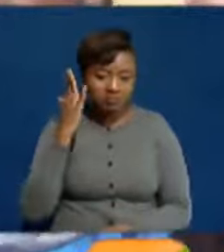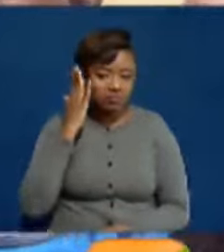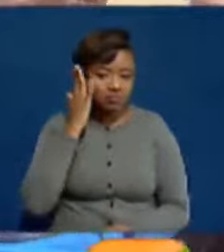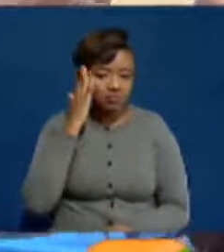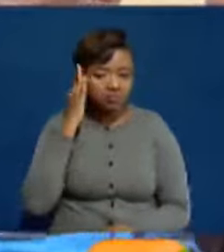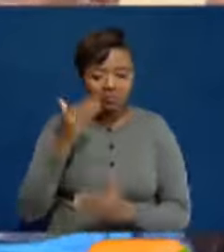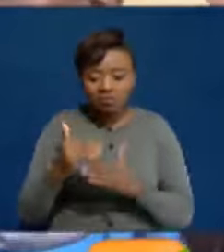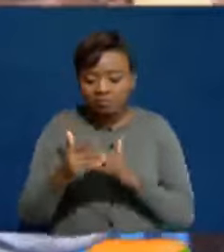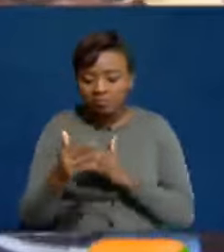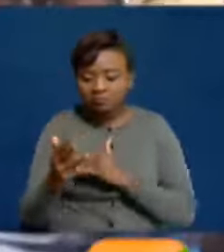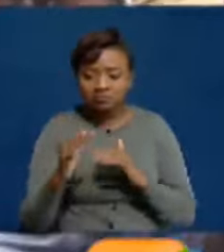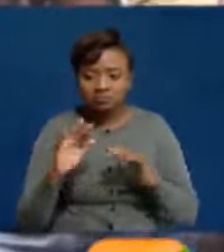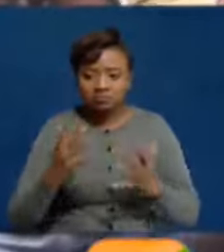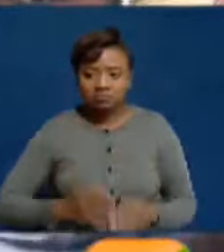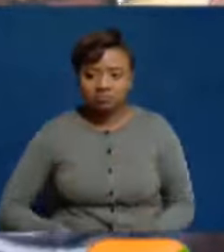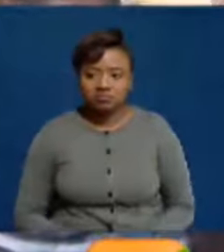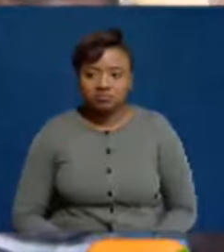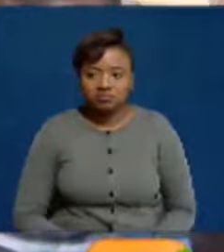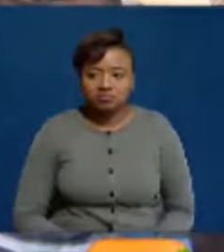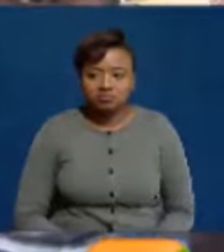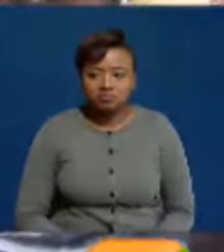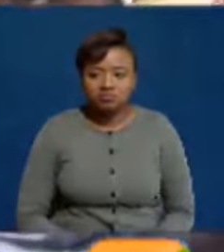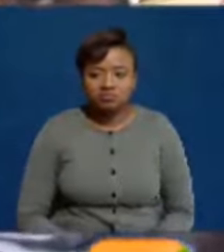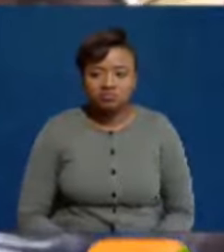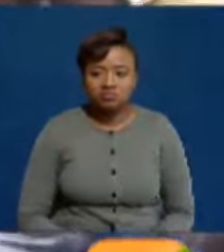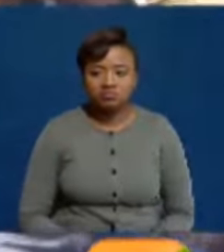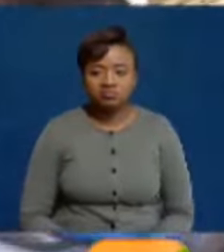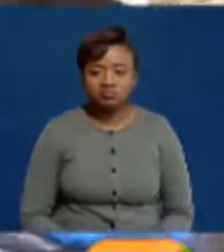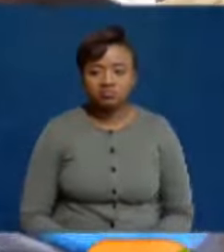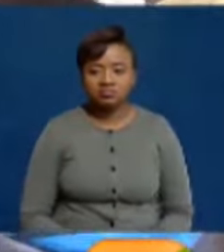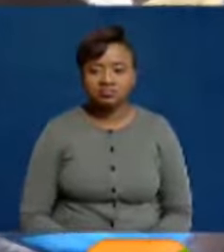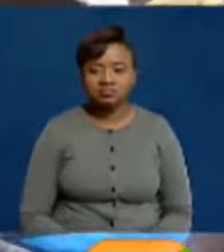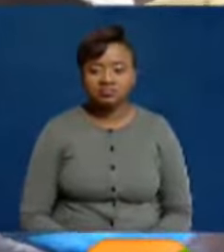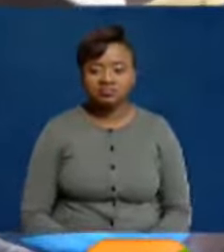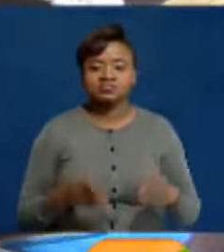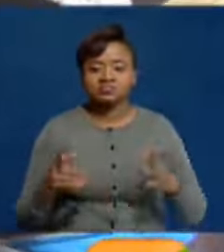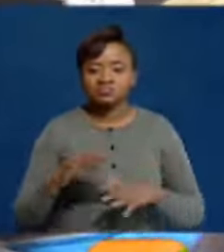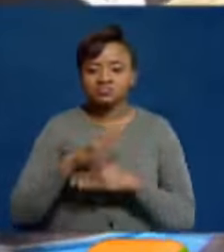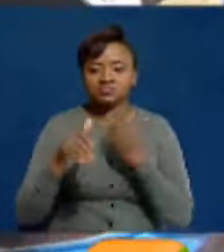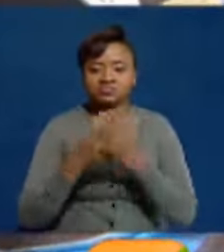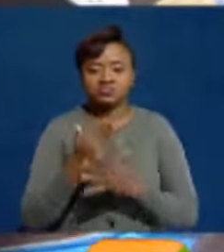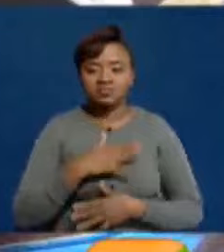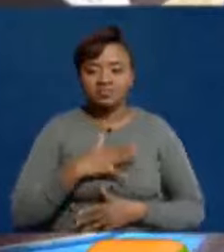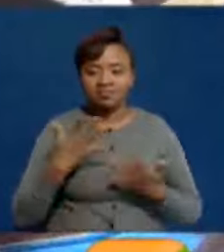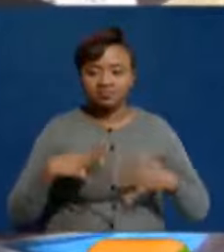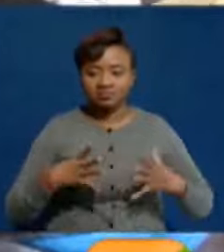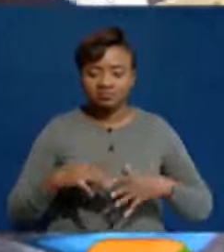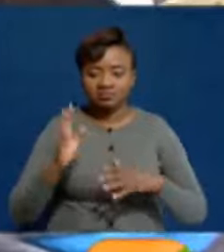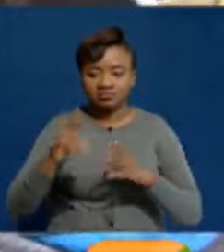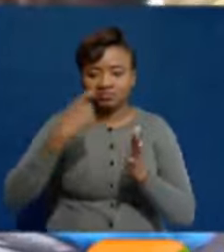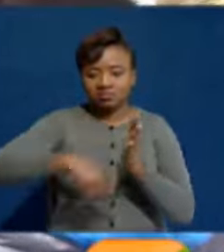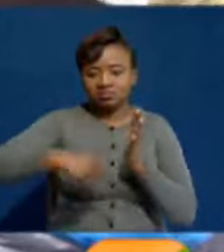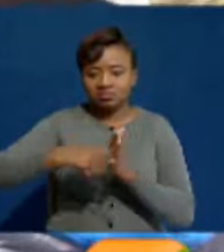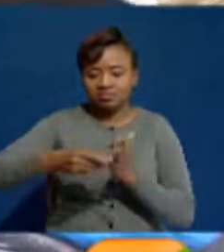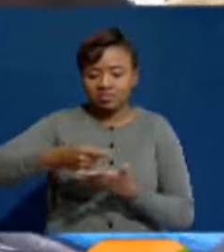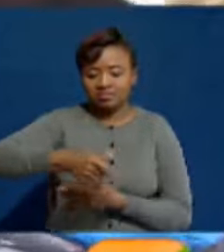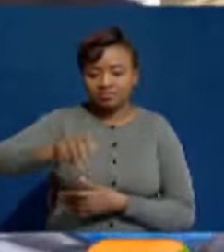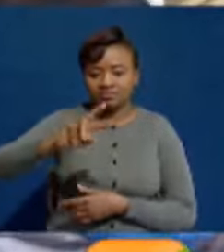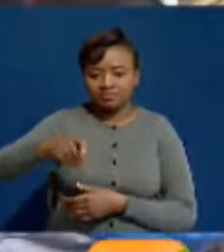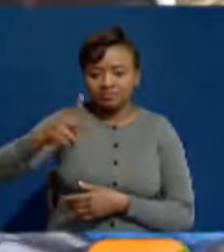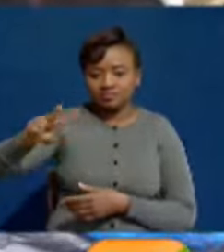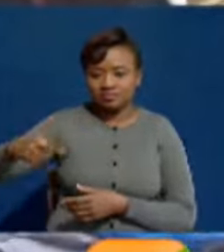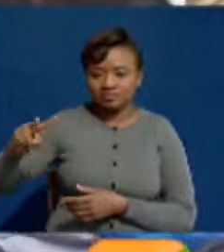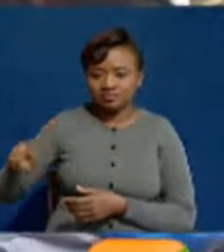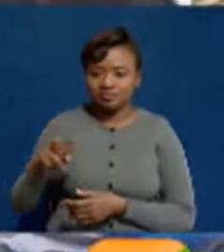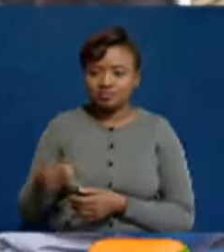forward. Na ni soko yetu opposite. Sasa amechukua watu wetu wote na analipisha 2,000. Unaona analipisha